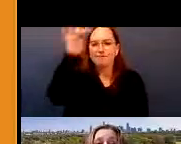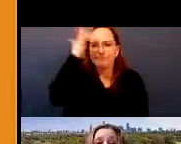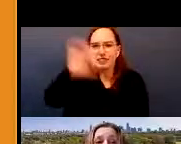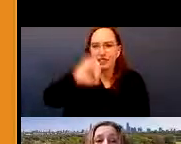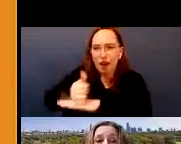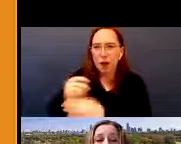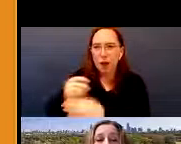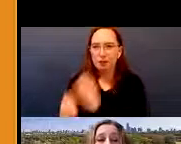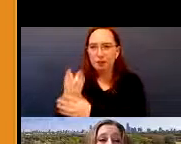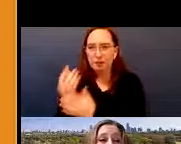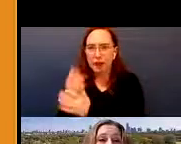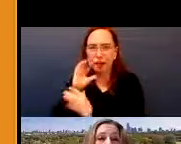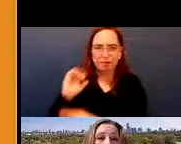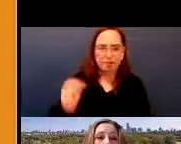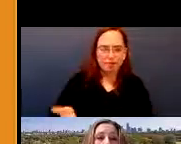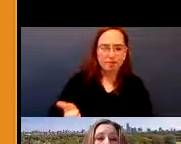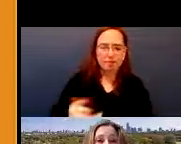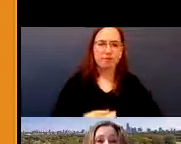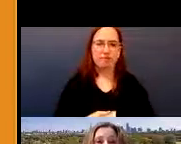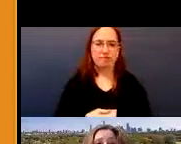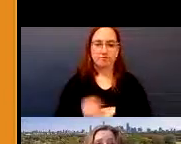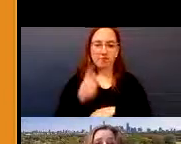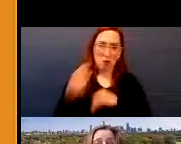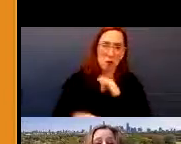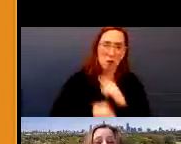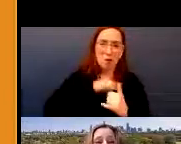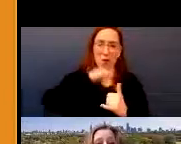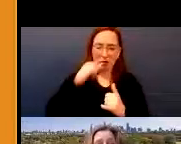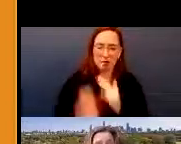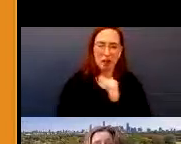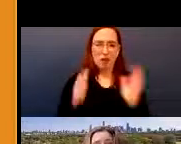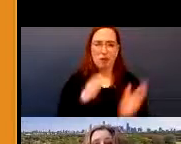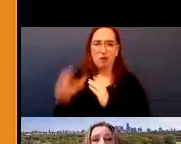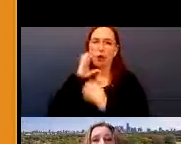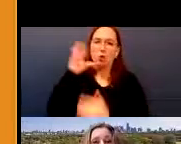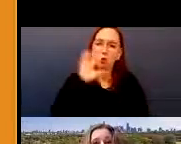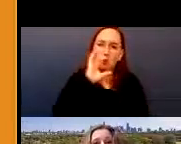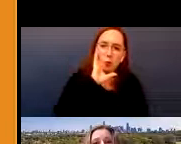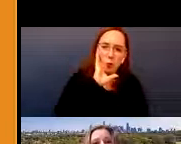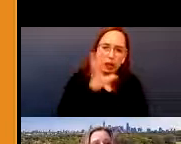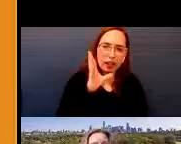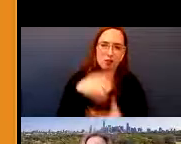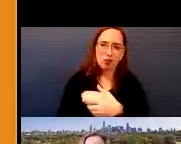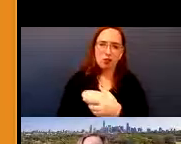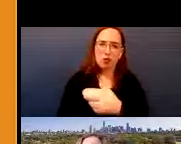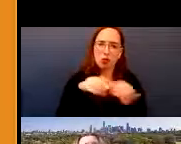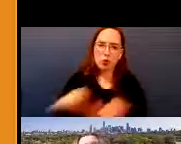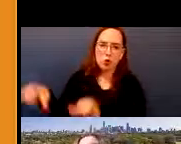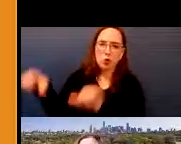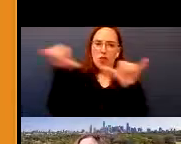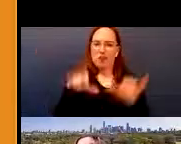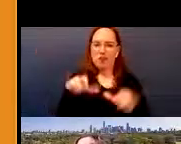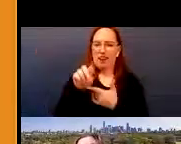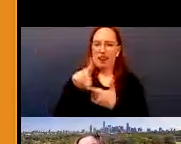of the plans in the final plan will have a universal ADA accessibility and not just meeting baseline standards, but